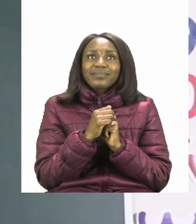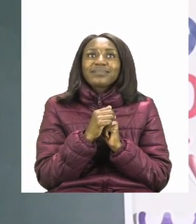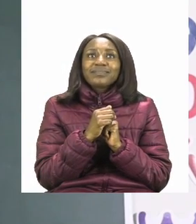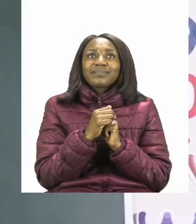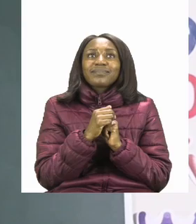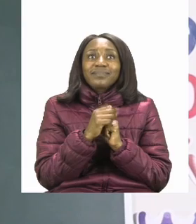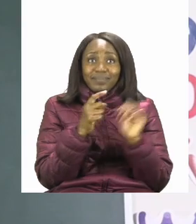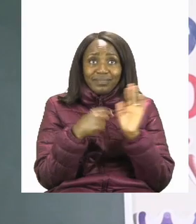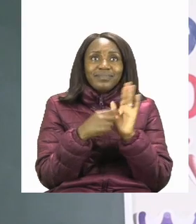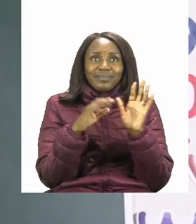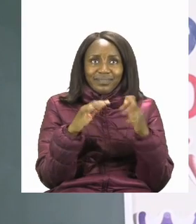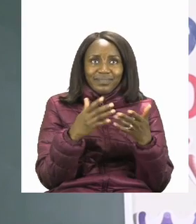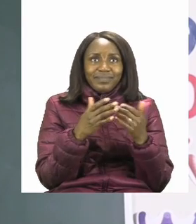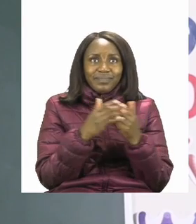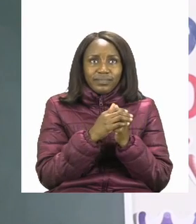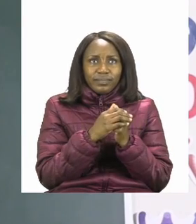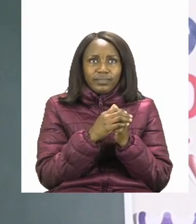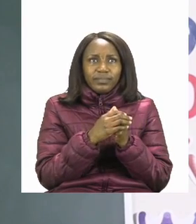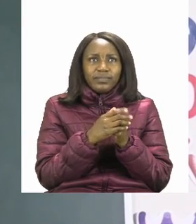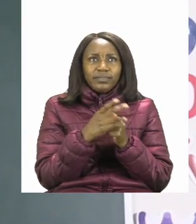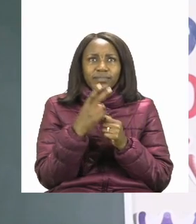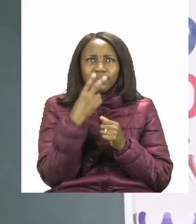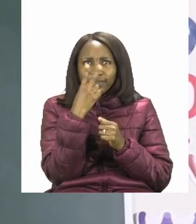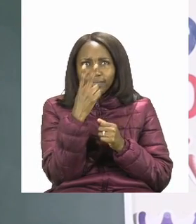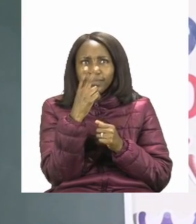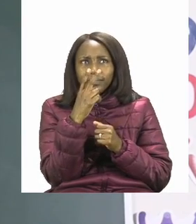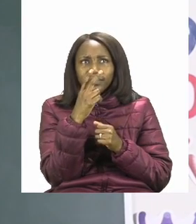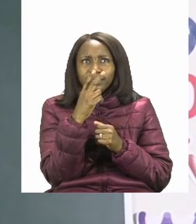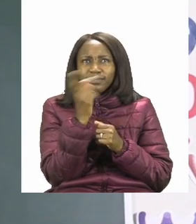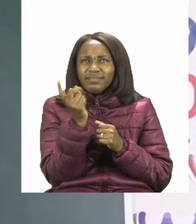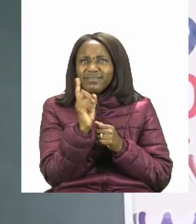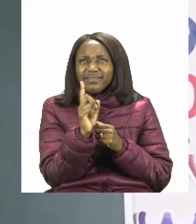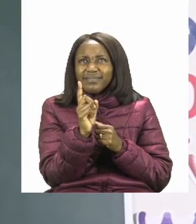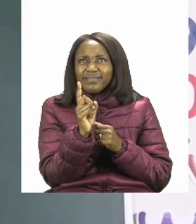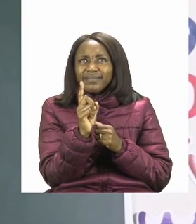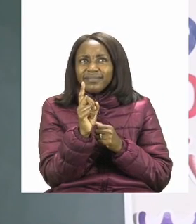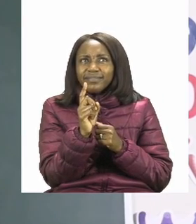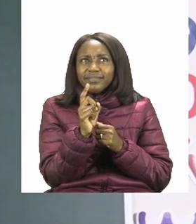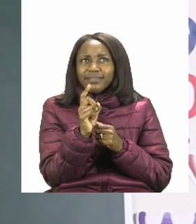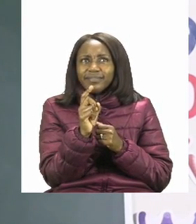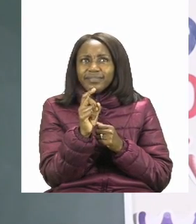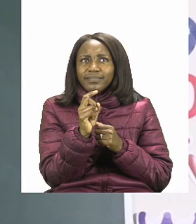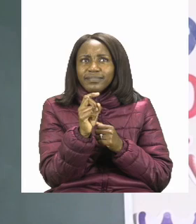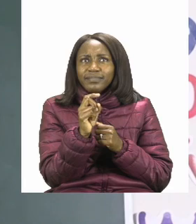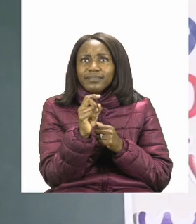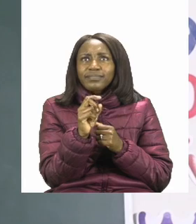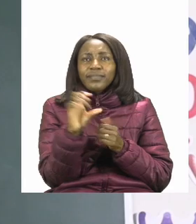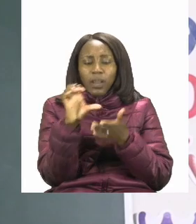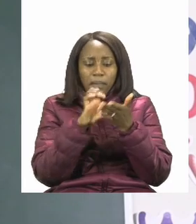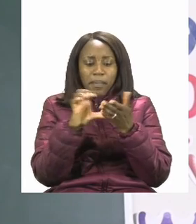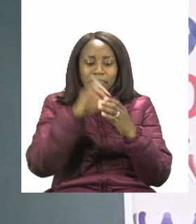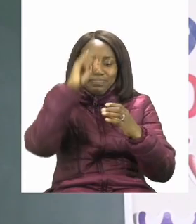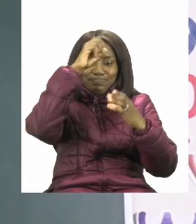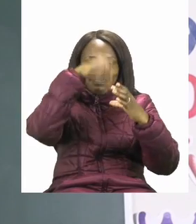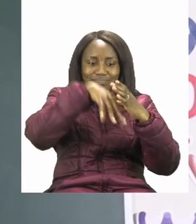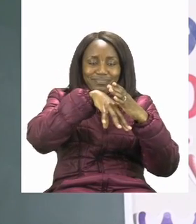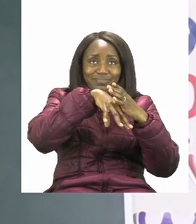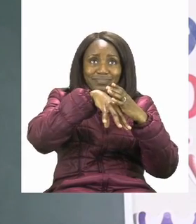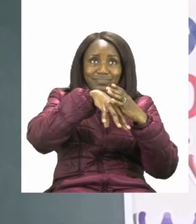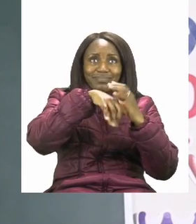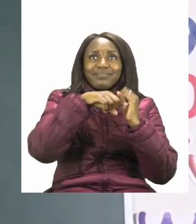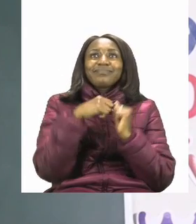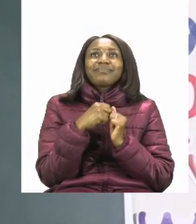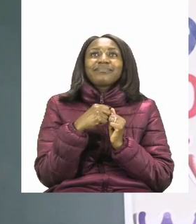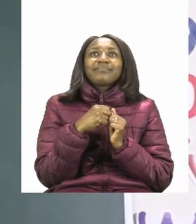So here we have a picture of one item. It's something we use to throw rubbish in and